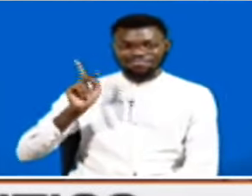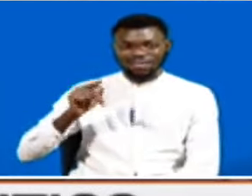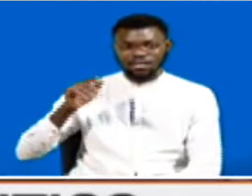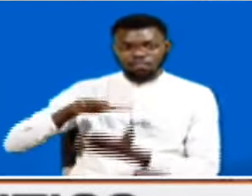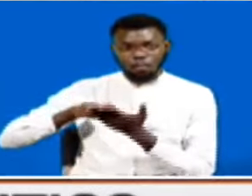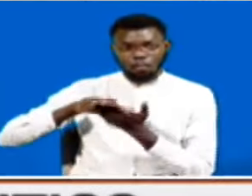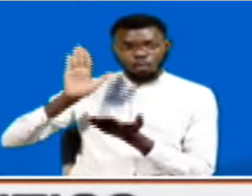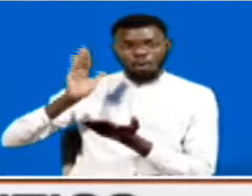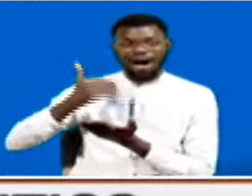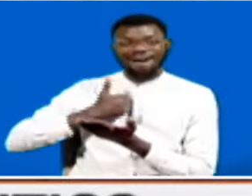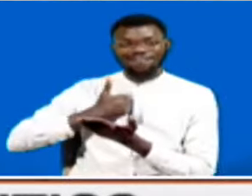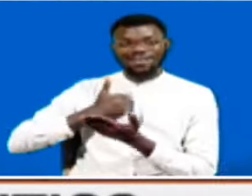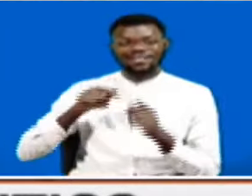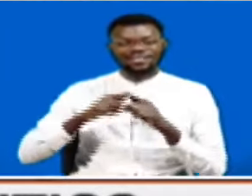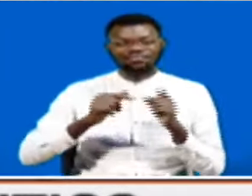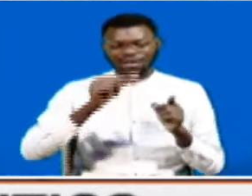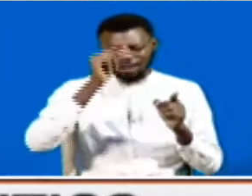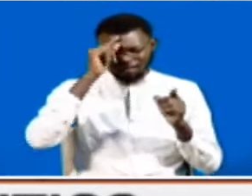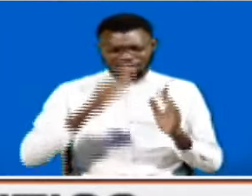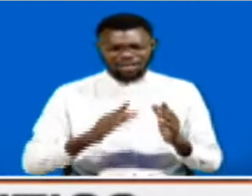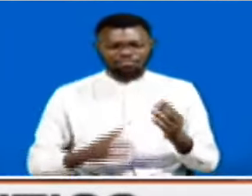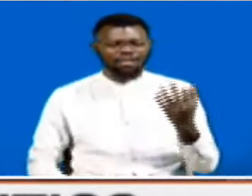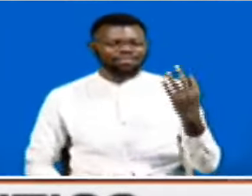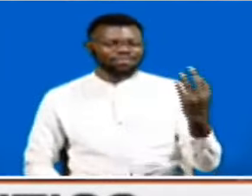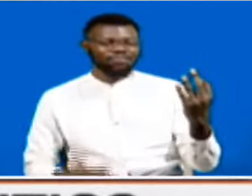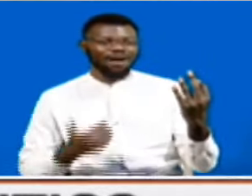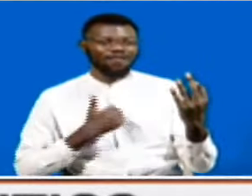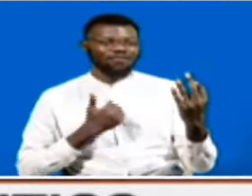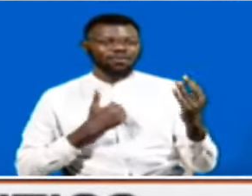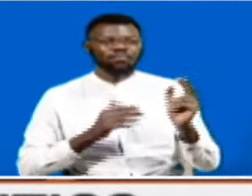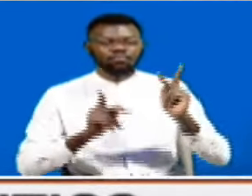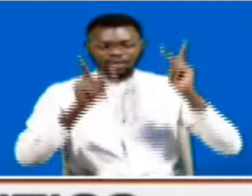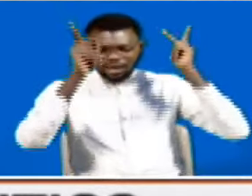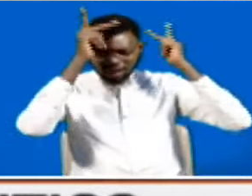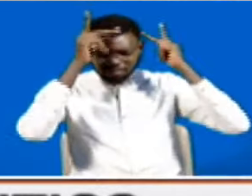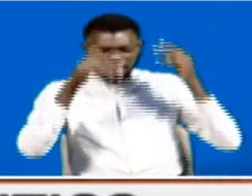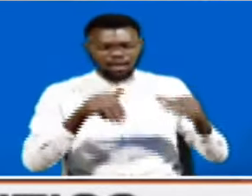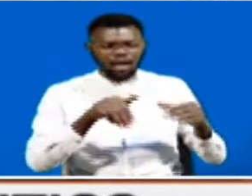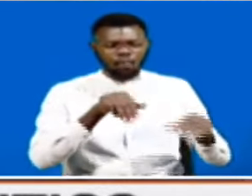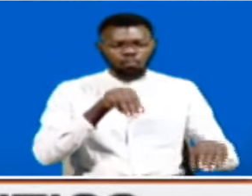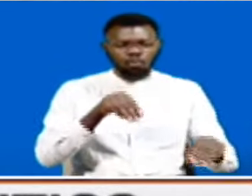We have governor, the three governors, mm-hmm. in Kakamega, Busia,